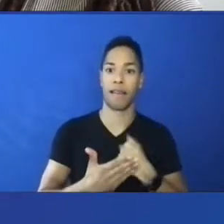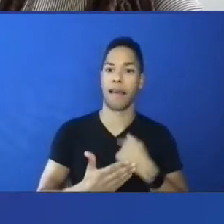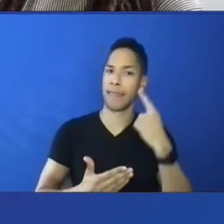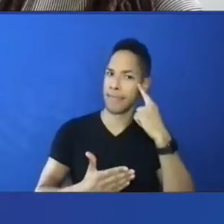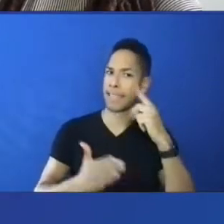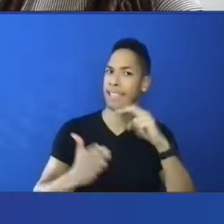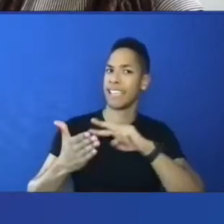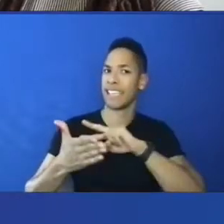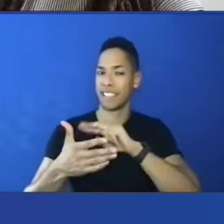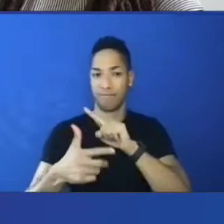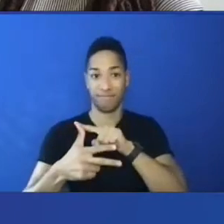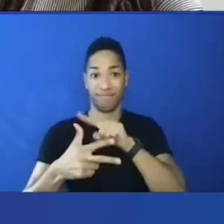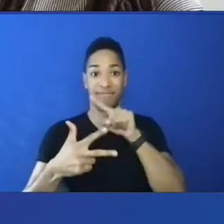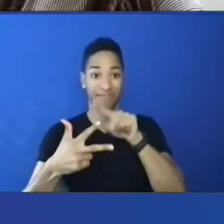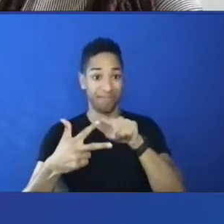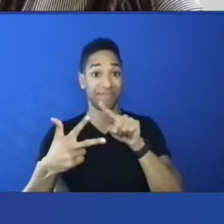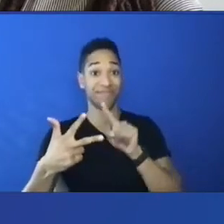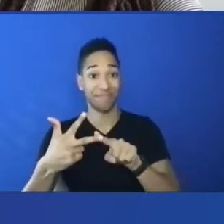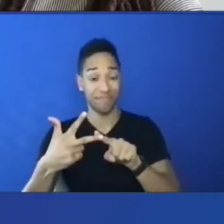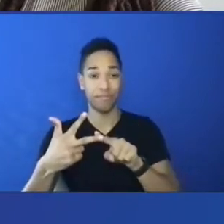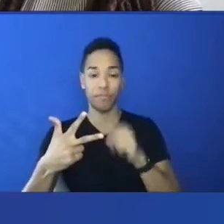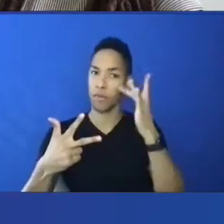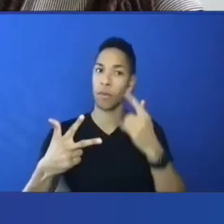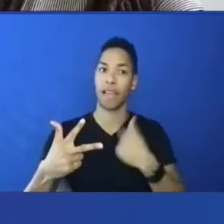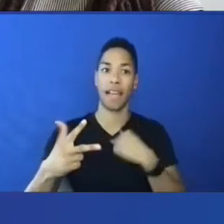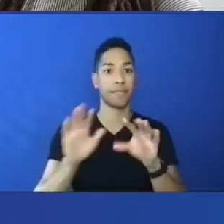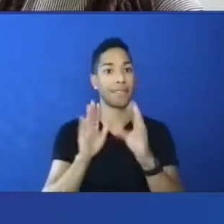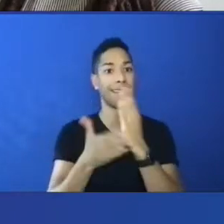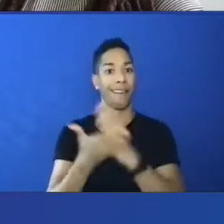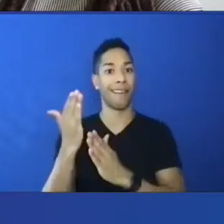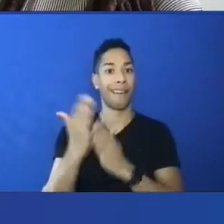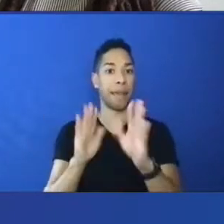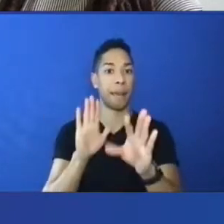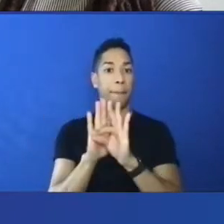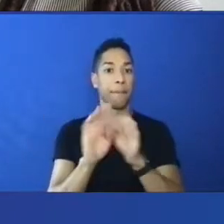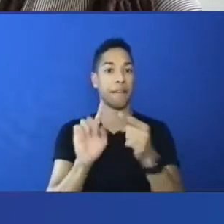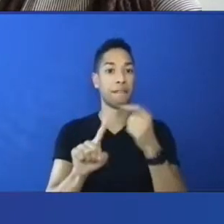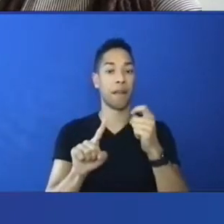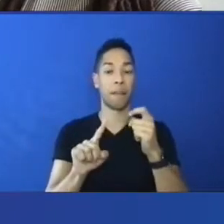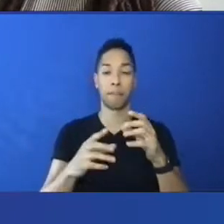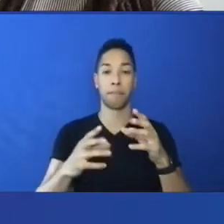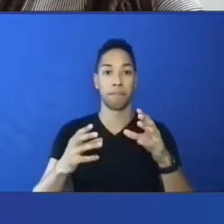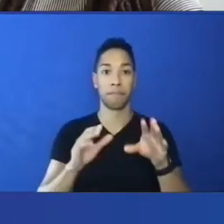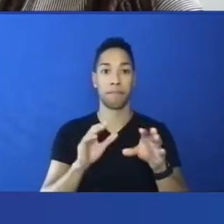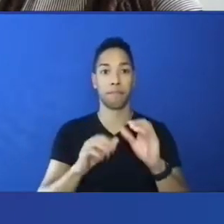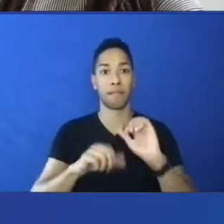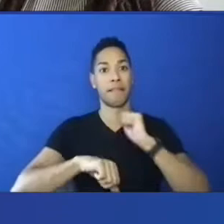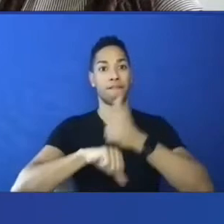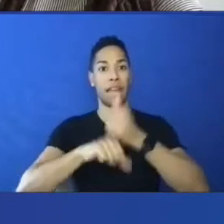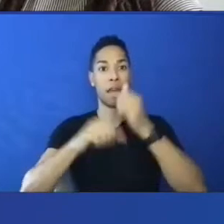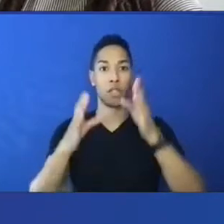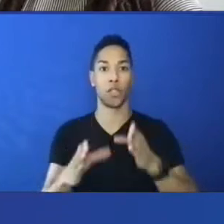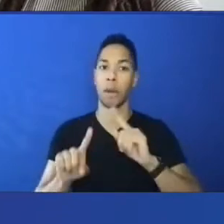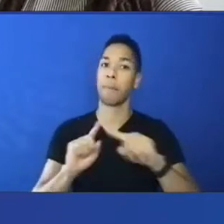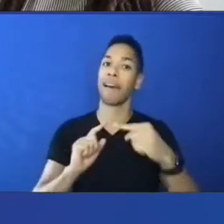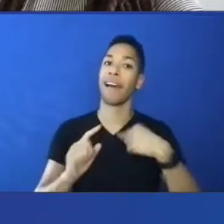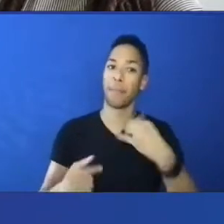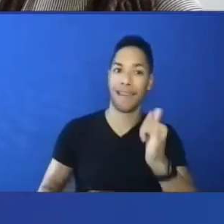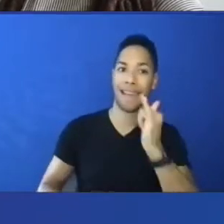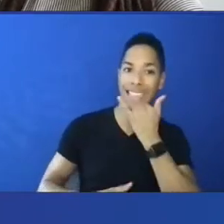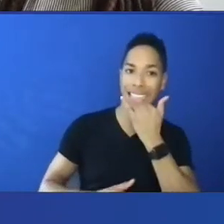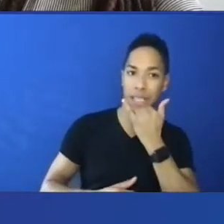intentional, inevitable artistic director because I was handpicked by the founder, but I'm an accidental executive